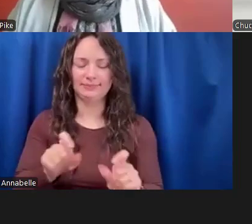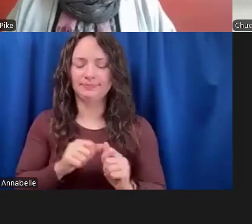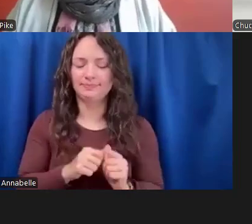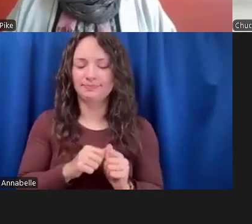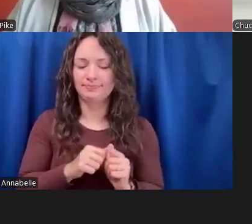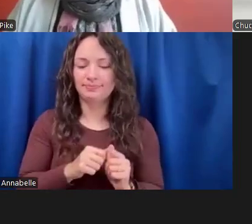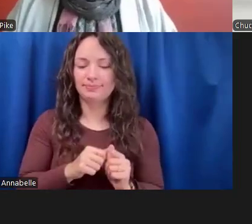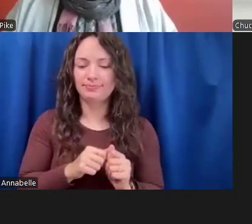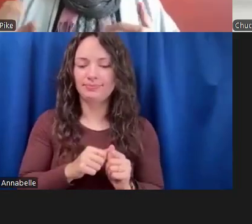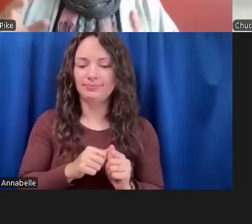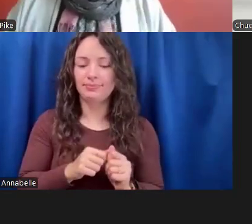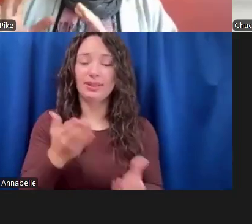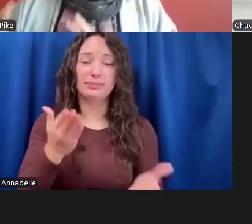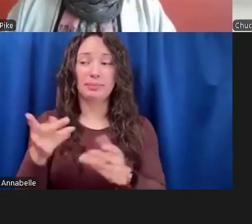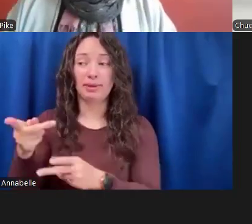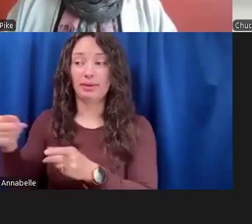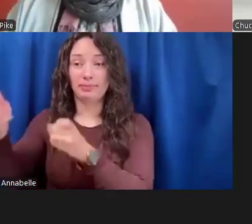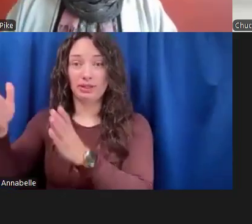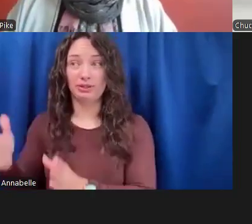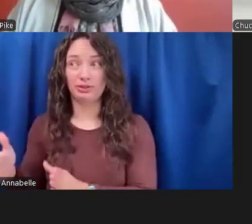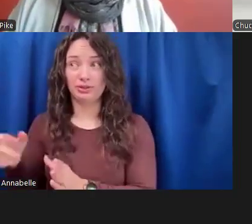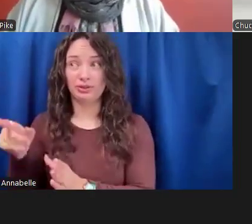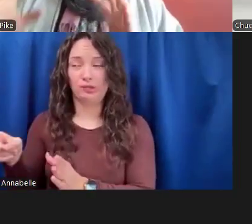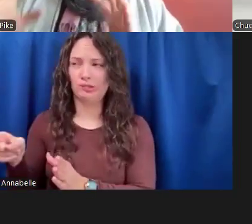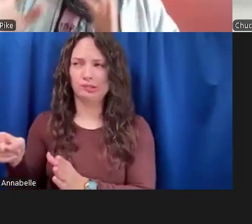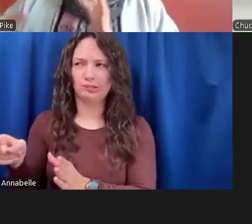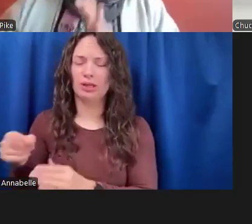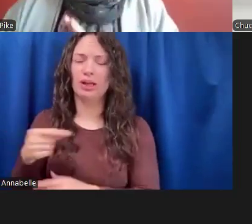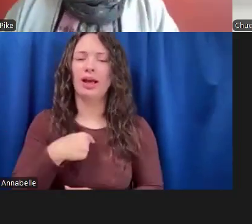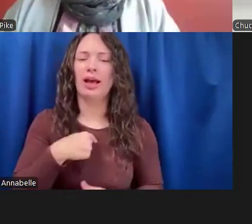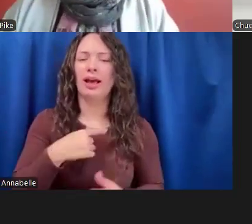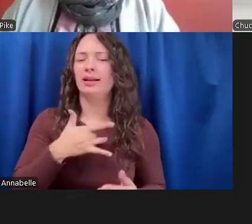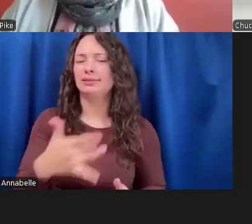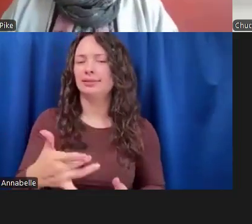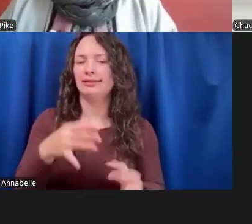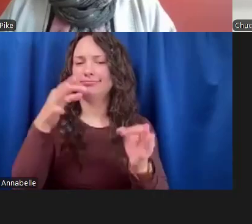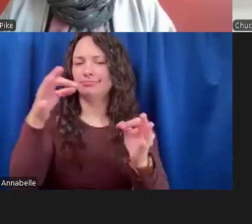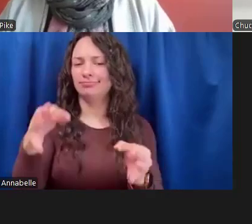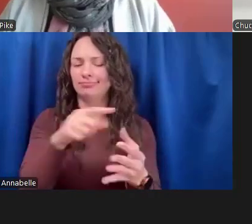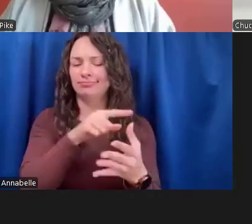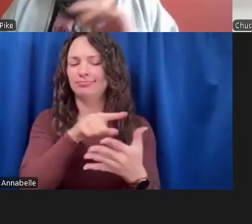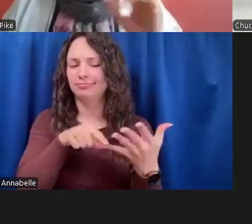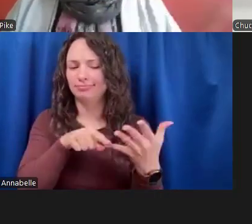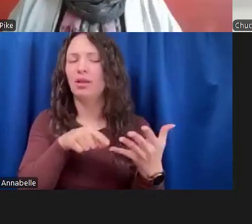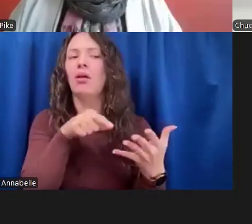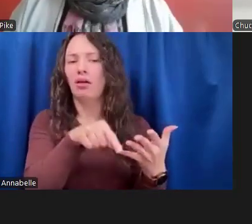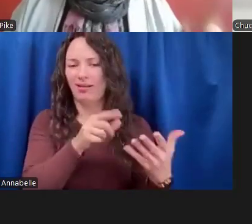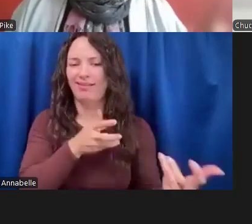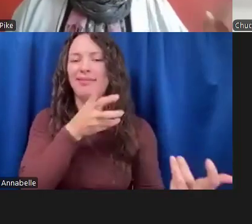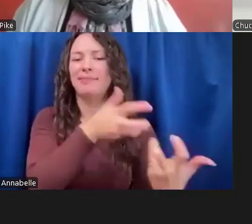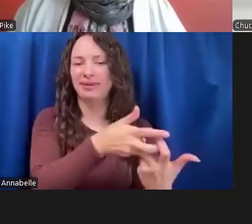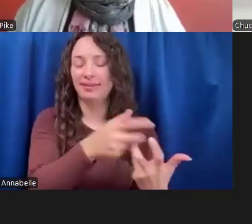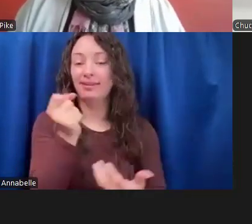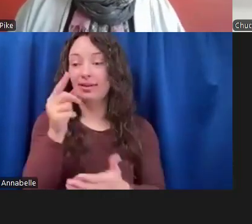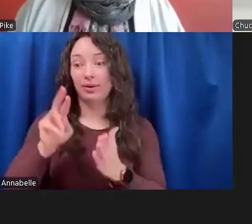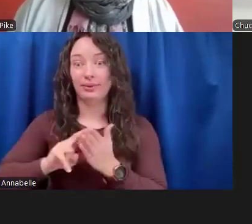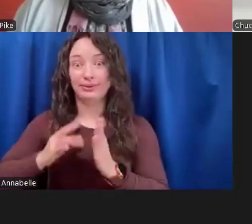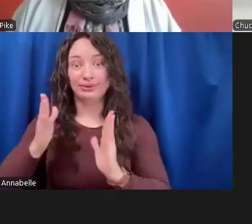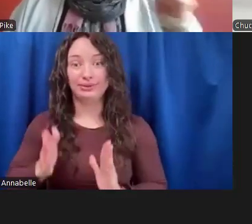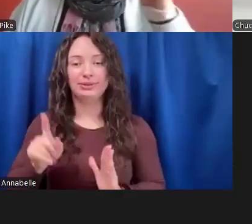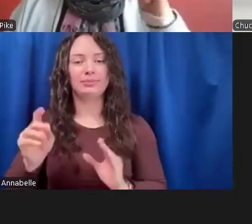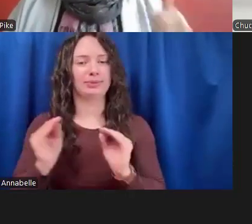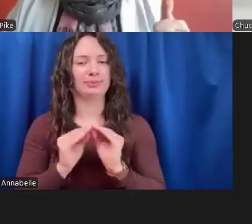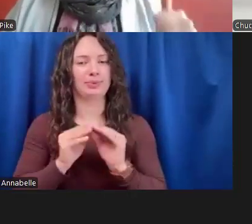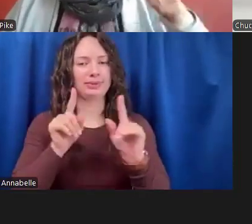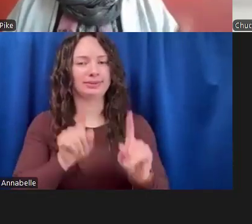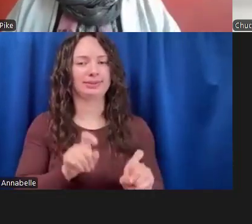for a manager. So the guidelines that I provide are like, this we know will work for you, but researchers need to continue to test that